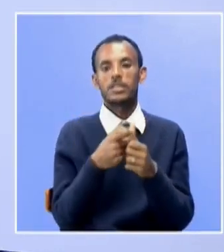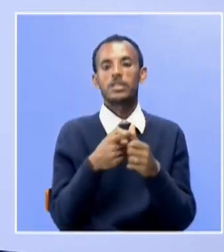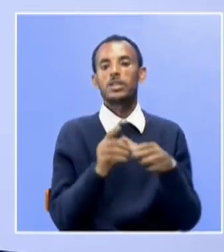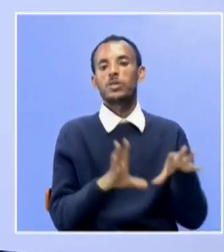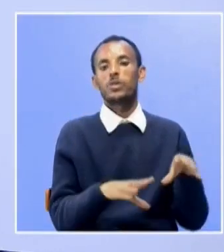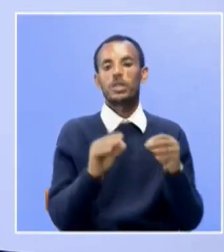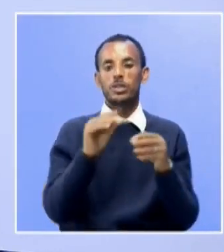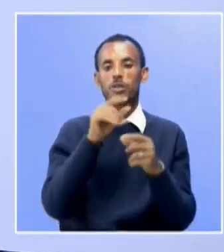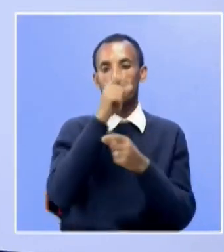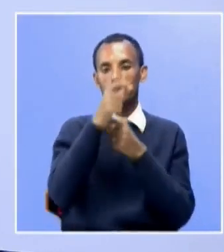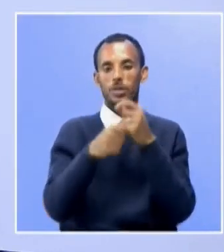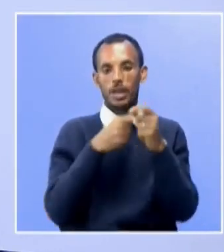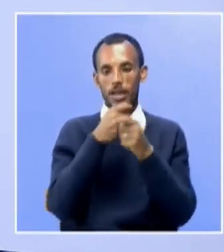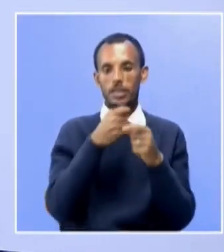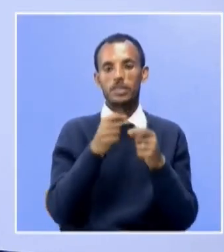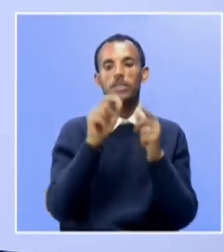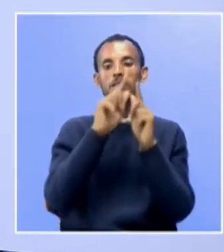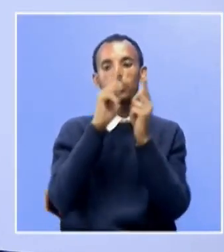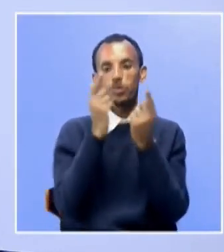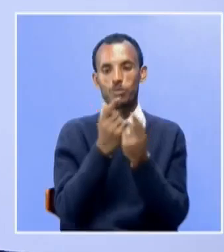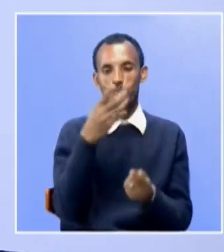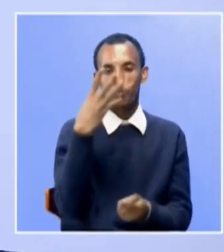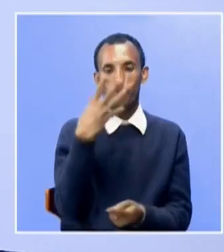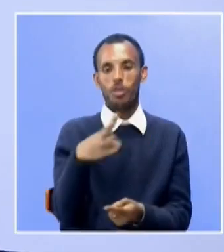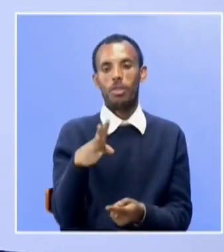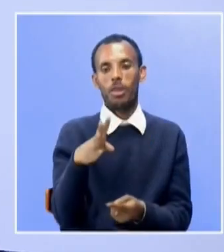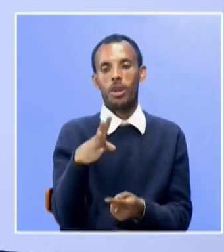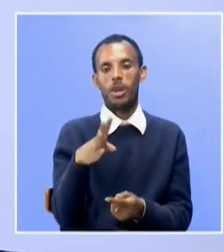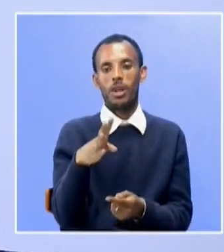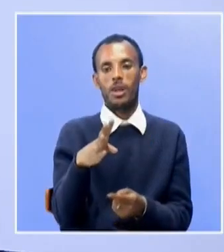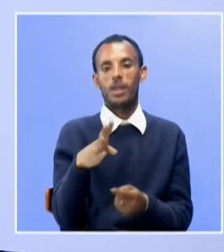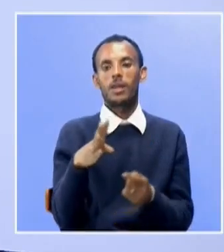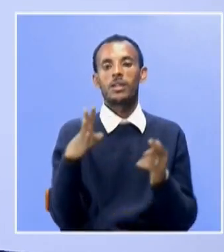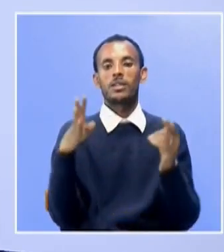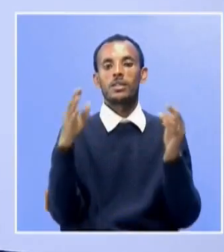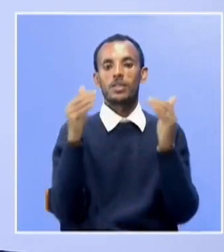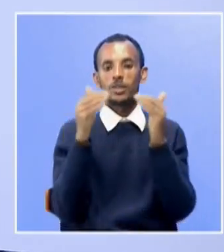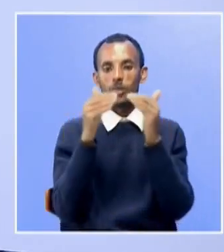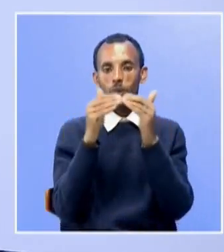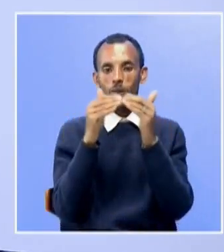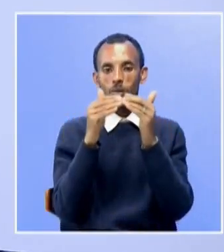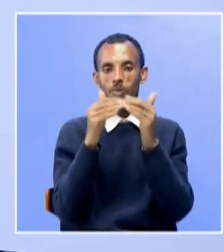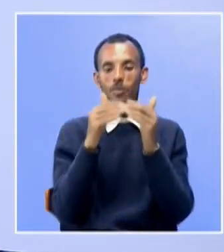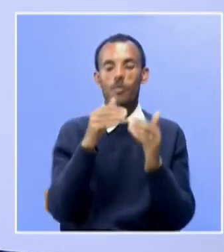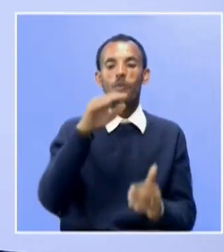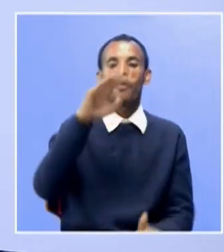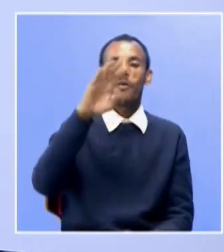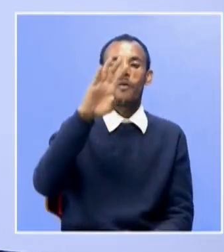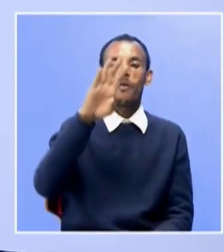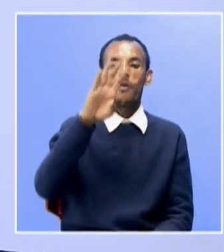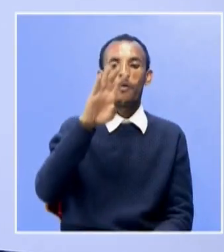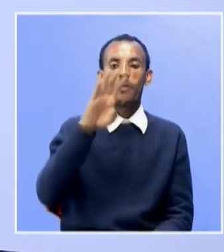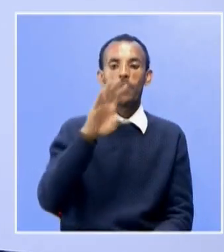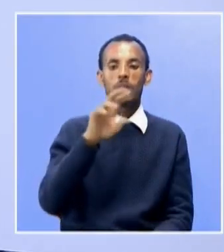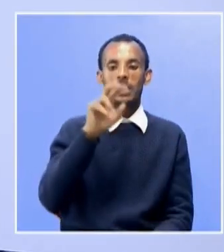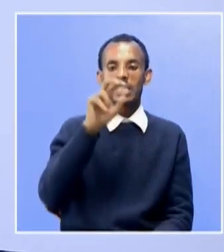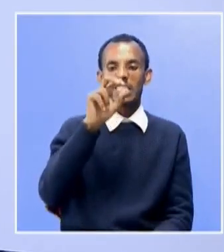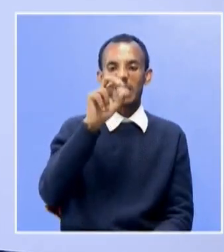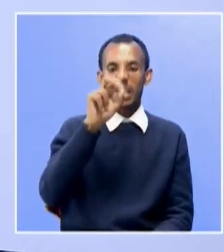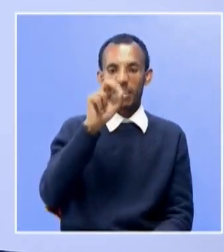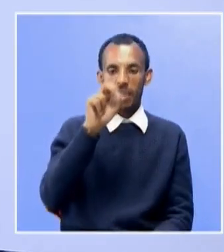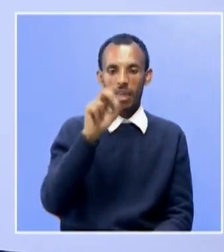students whose age 14 is 14 represents this point is between 30